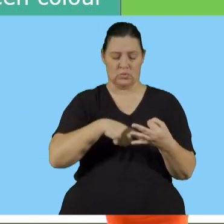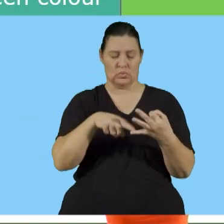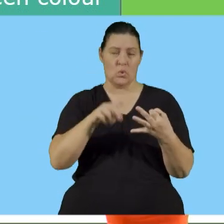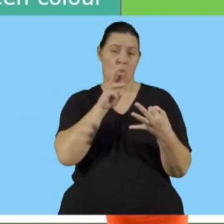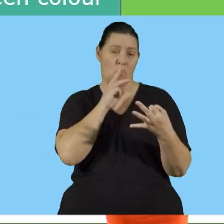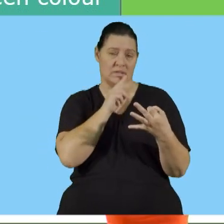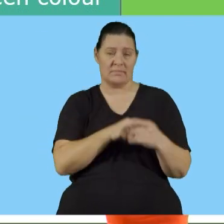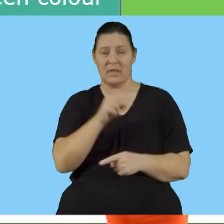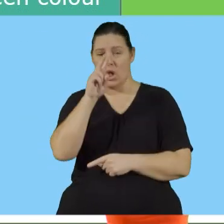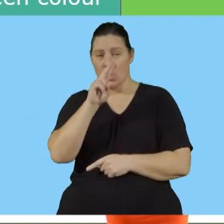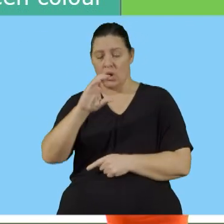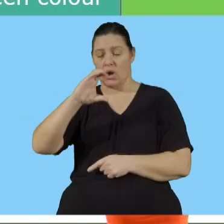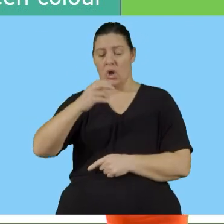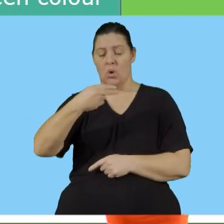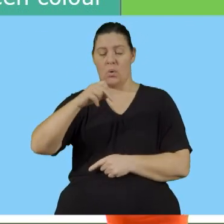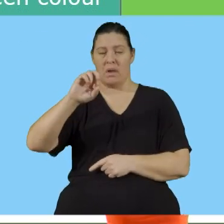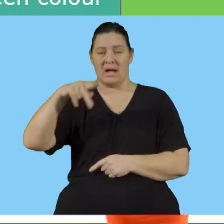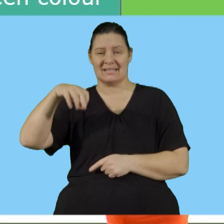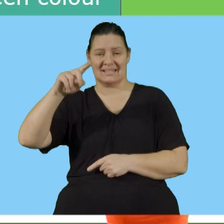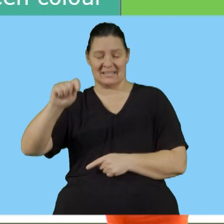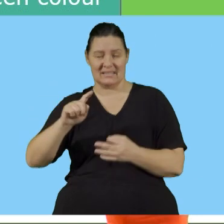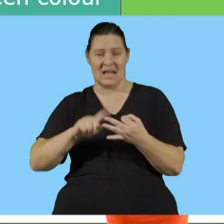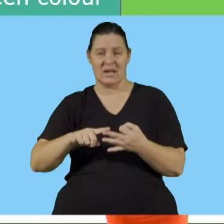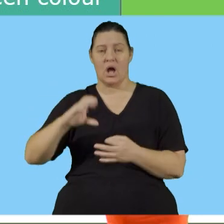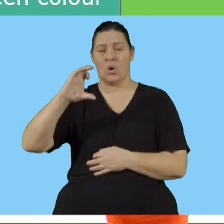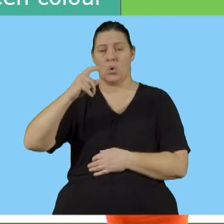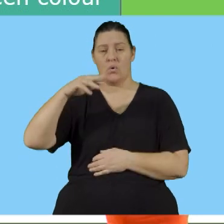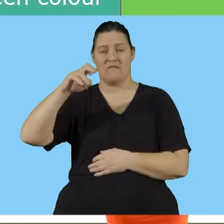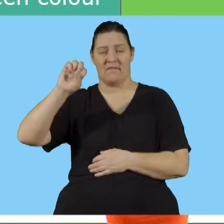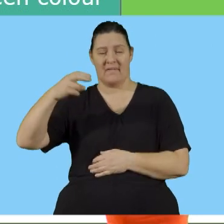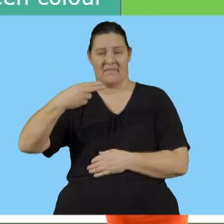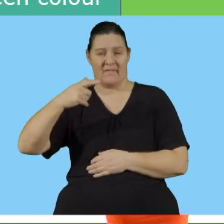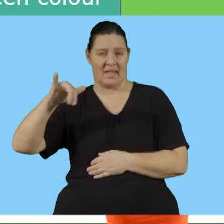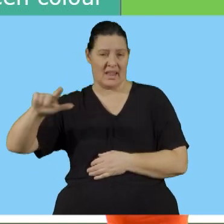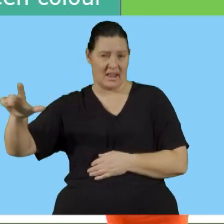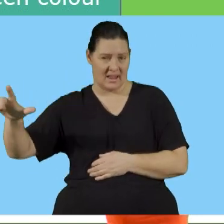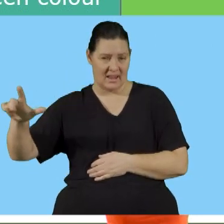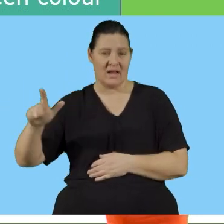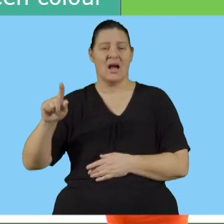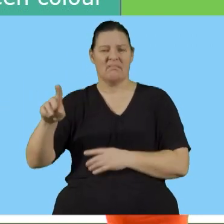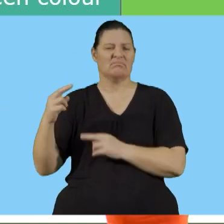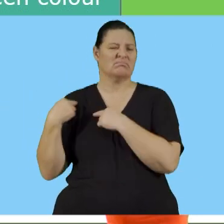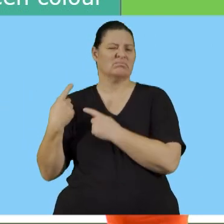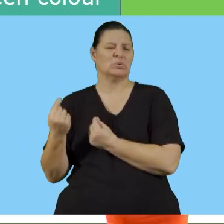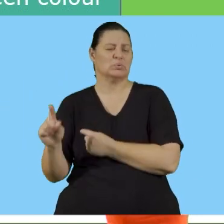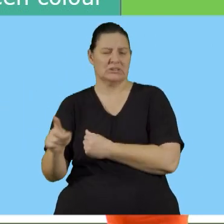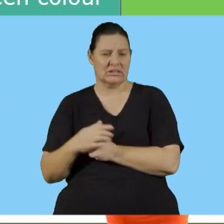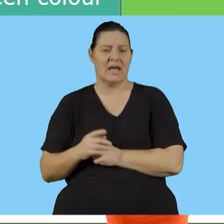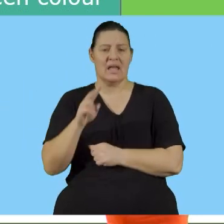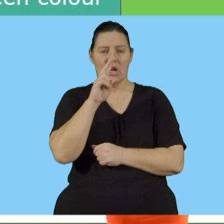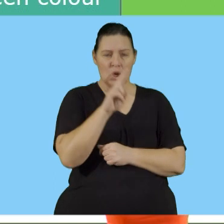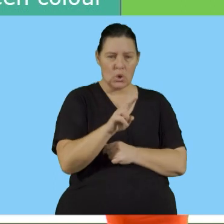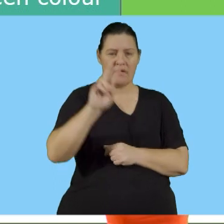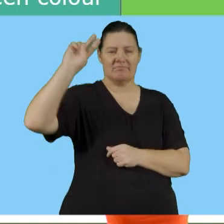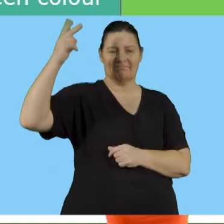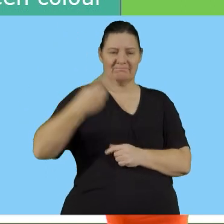We then looked at the chloroplast and the chlorophyll and their function. We then moved on to photosynthesis products,